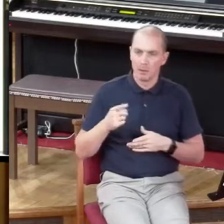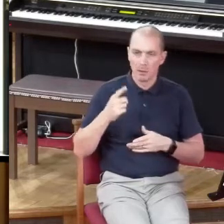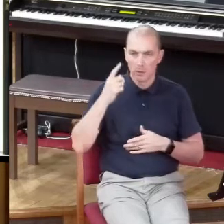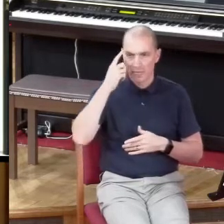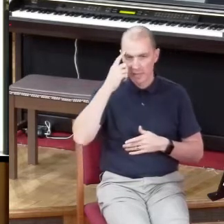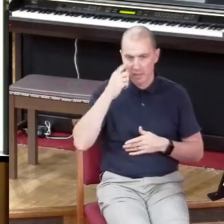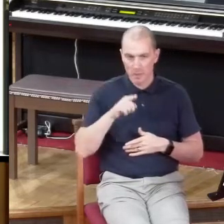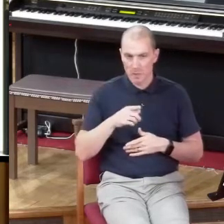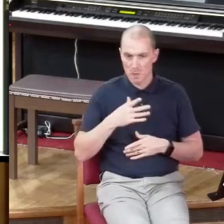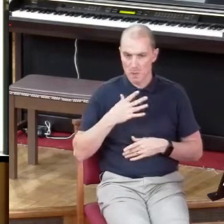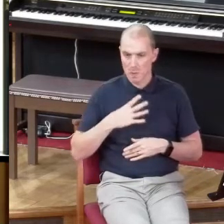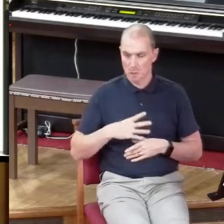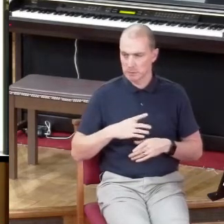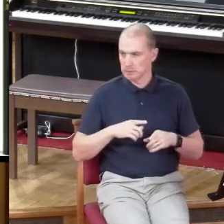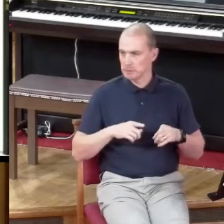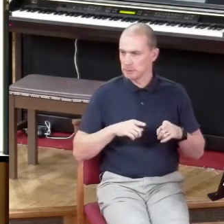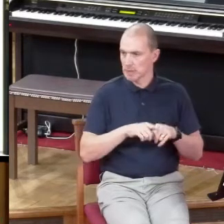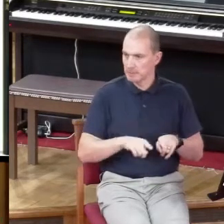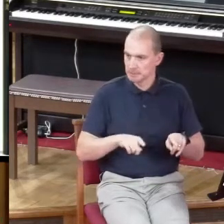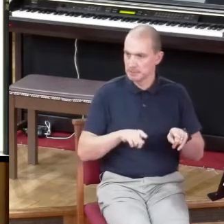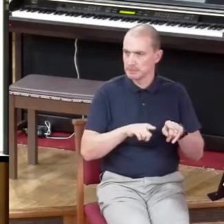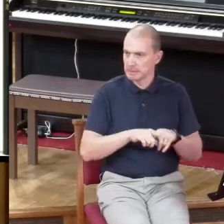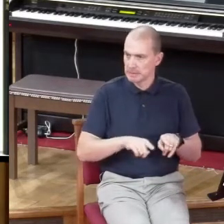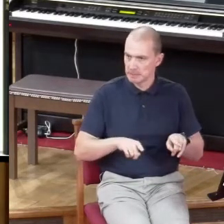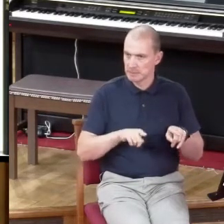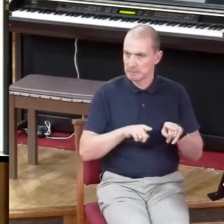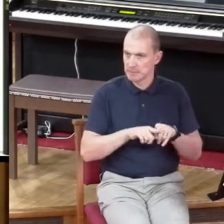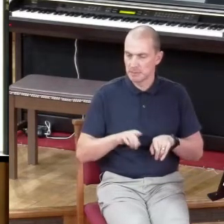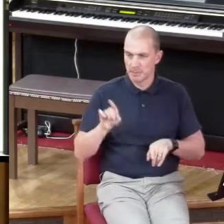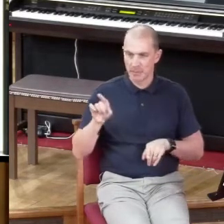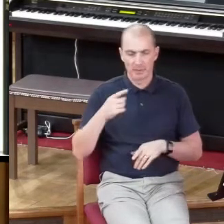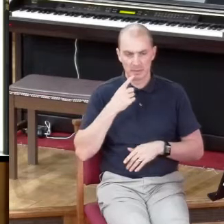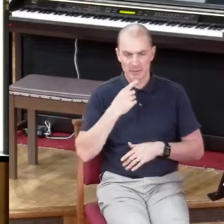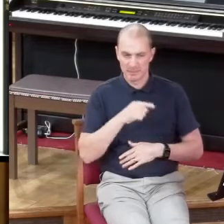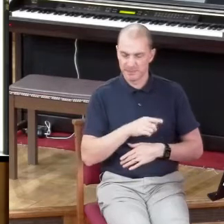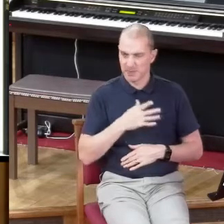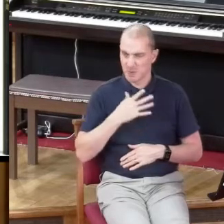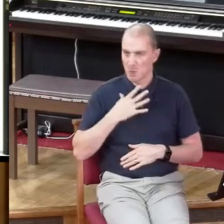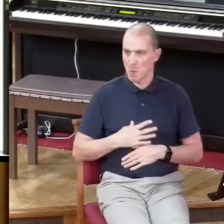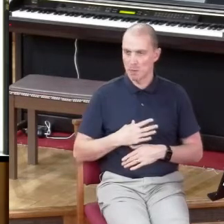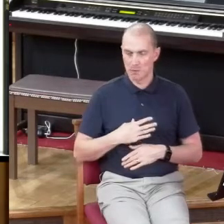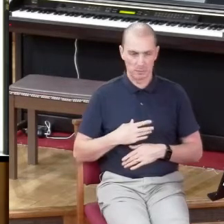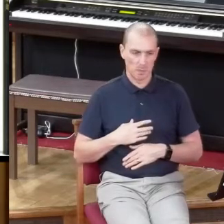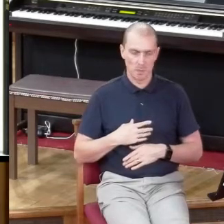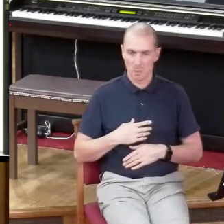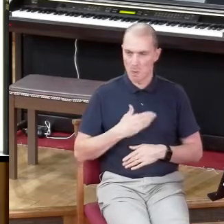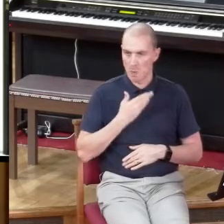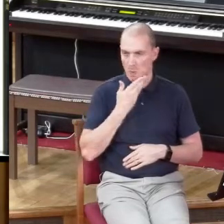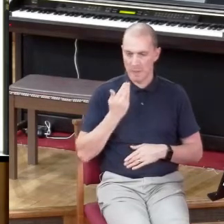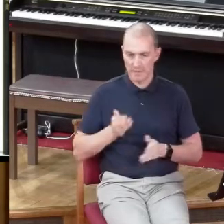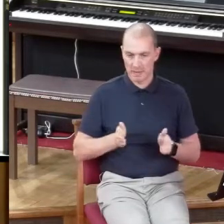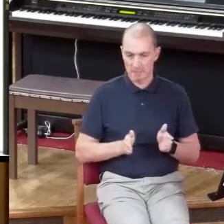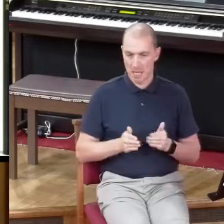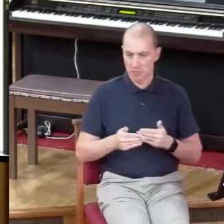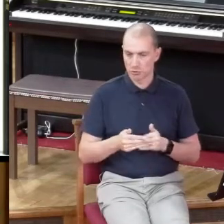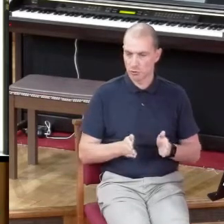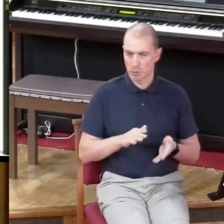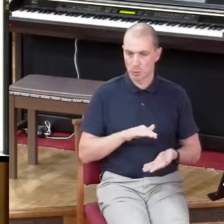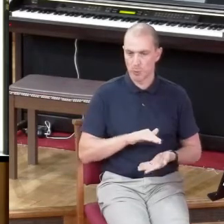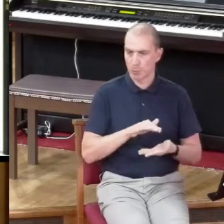of teaching and to stay with that, they say that those sort of people just want things neatly packaged. They say it's